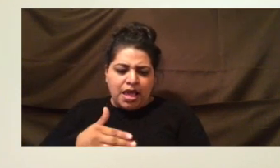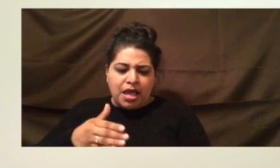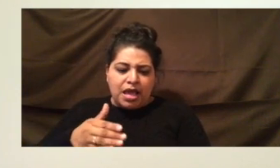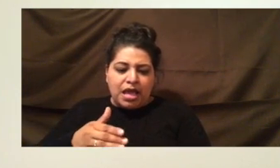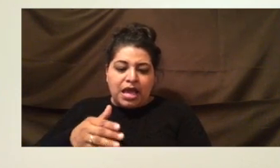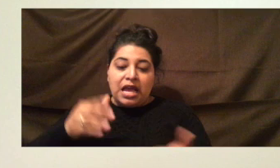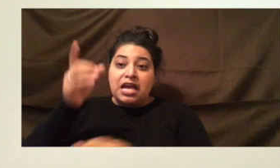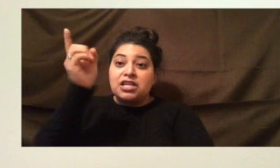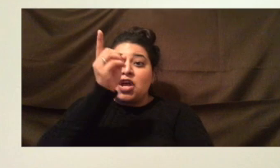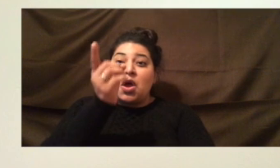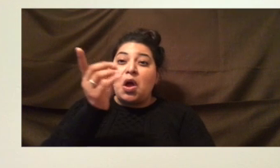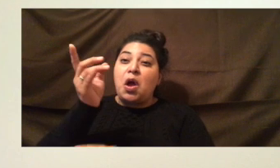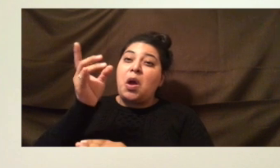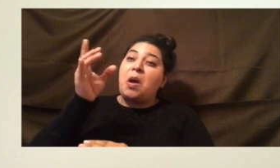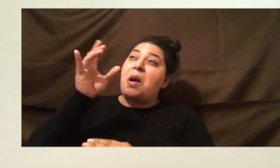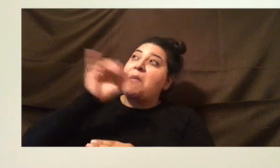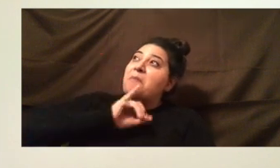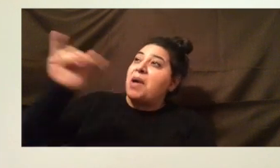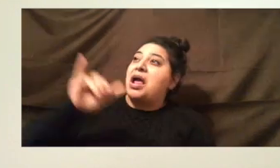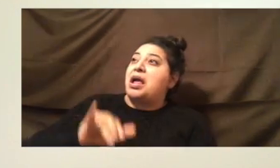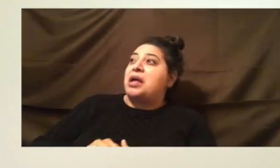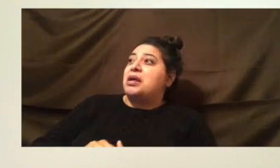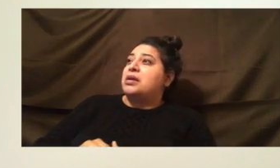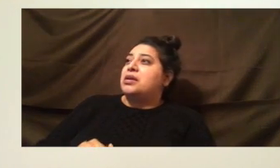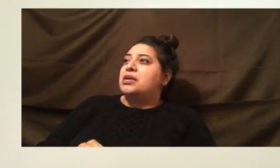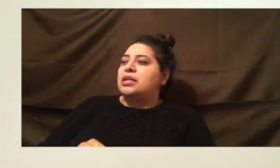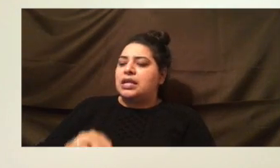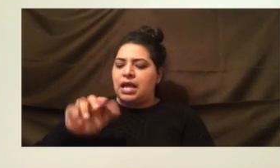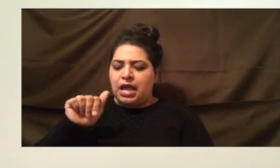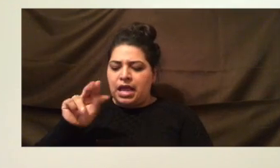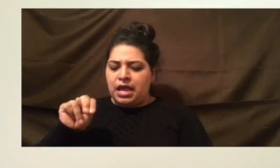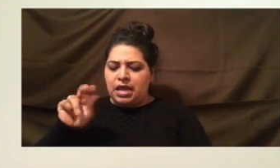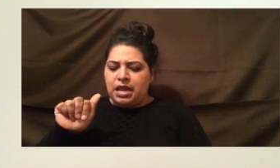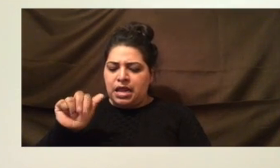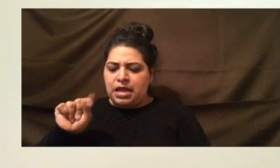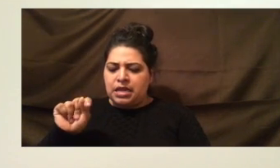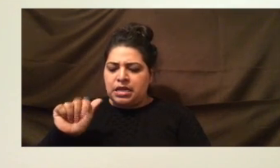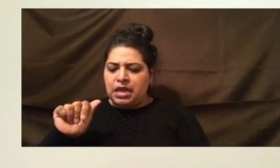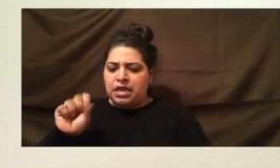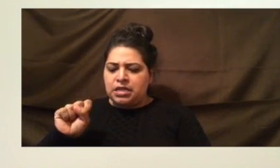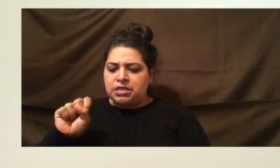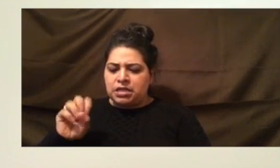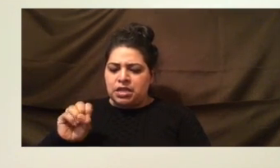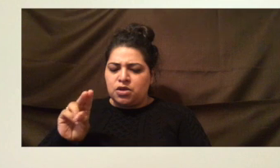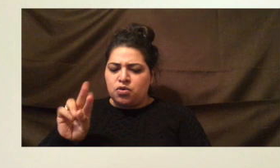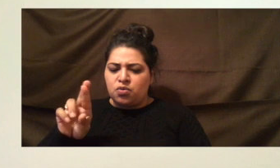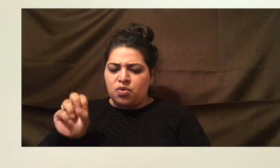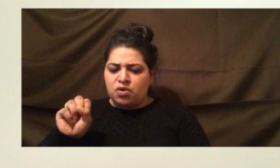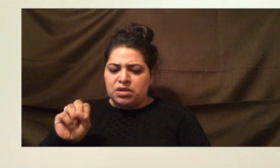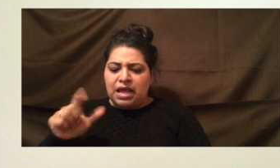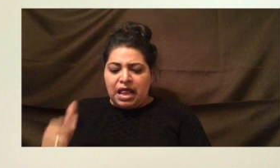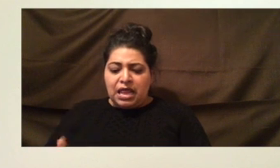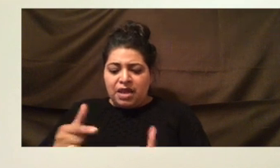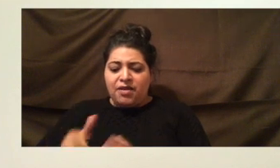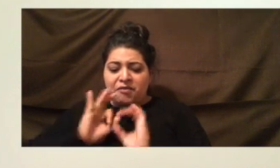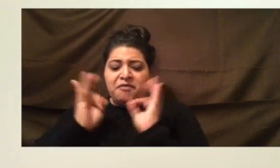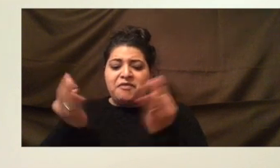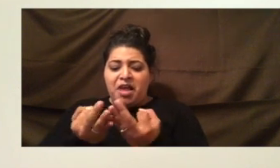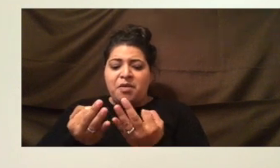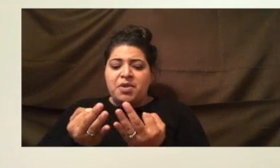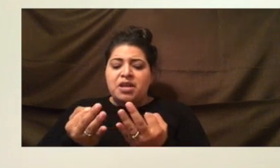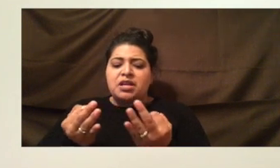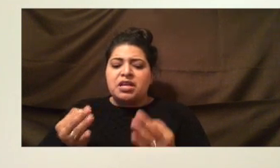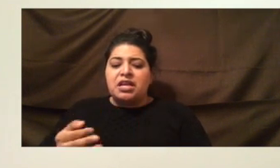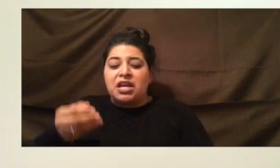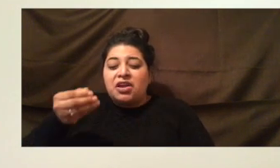some duck-billed dinosaurs. He read the caption. The Anatosauruses lived in colonies. While few